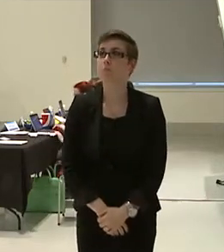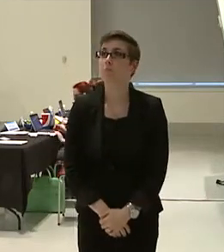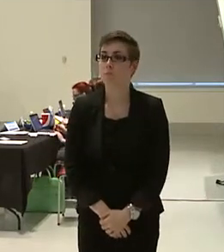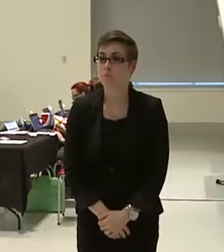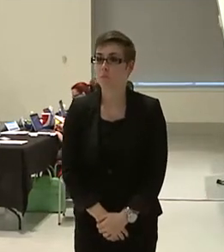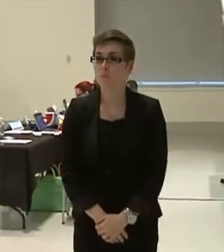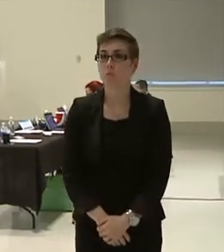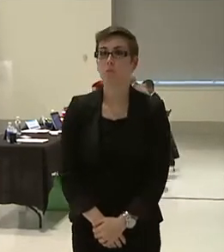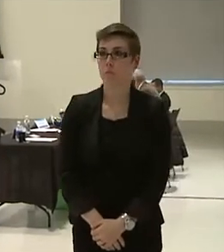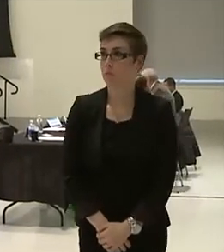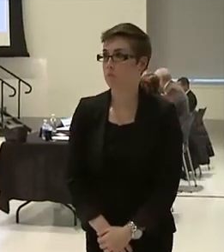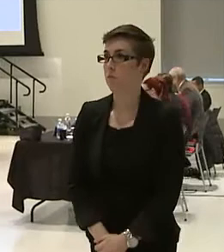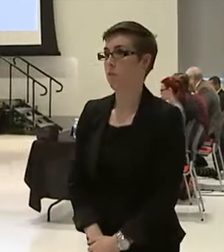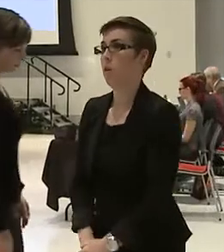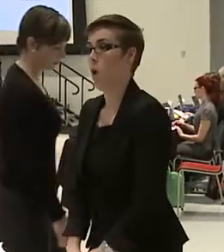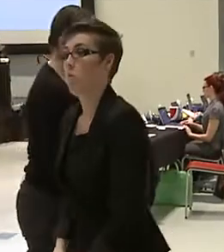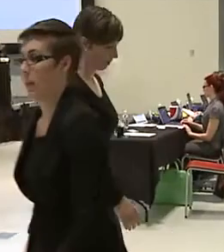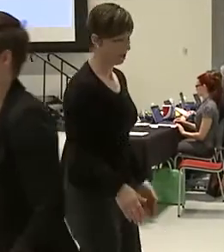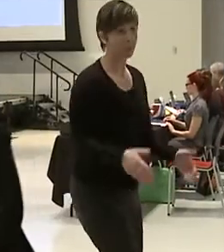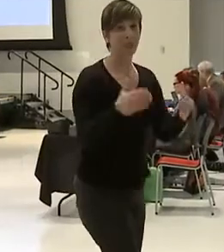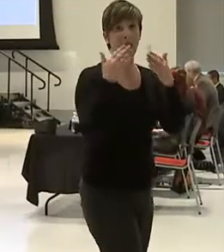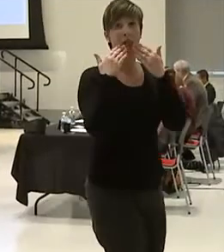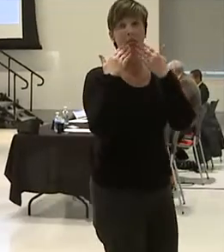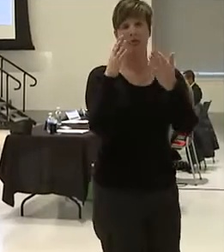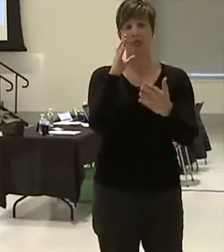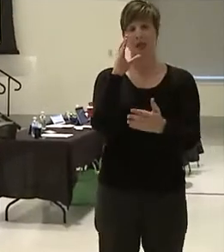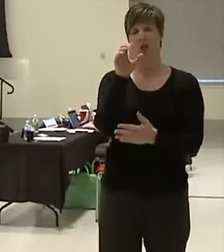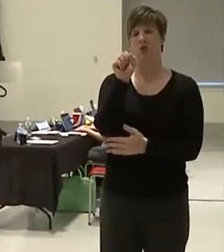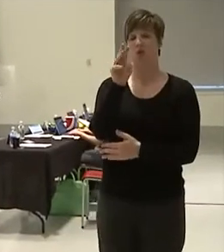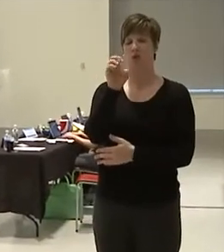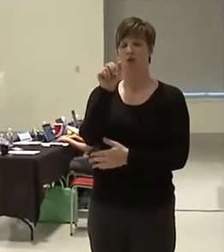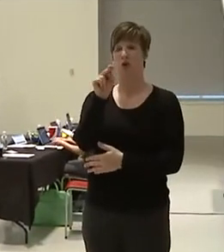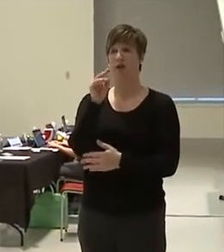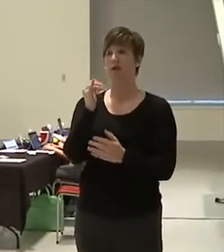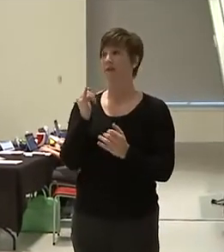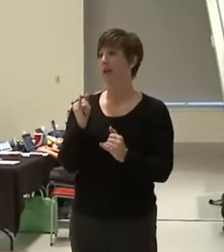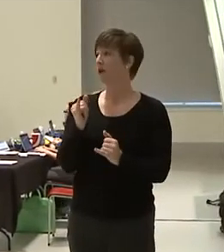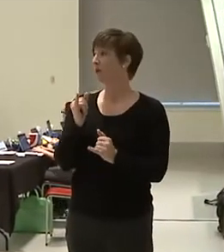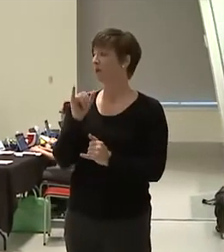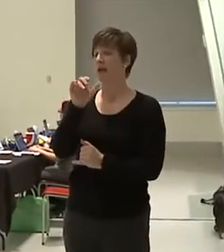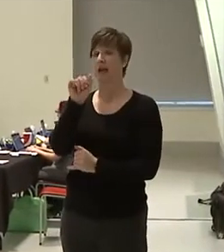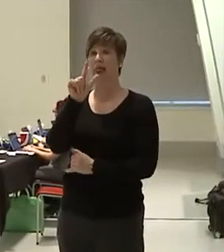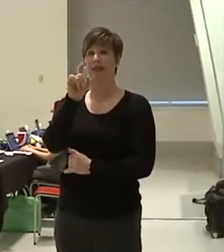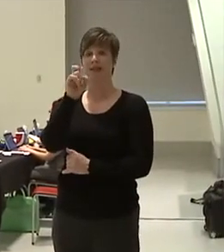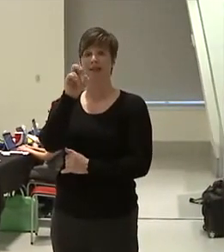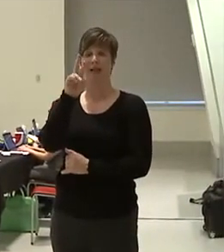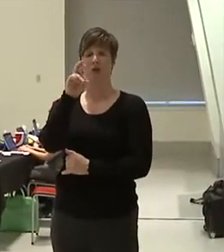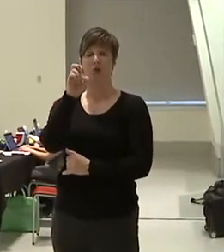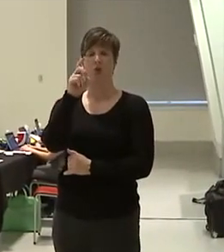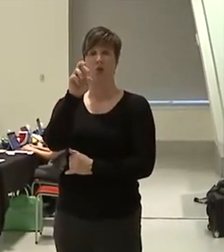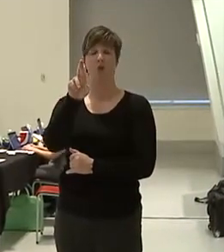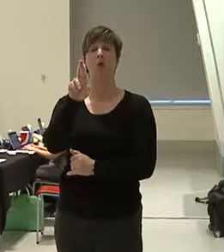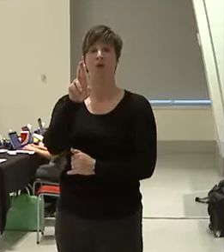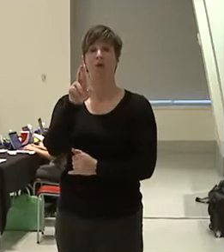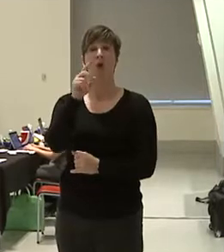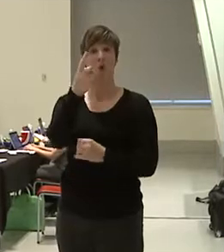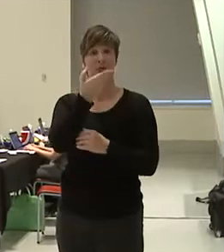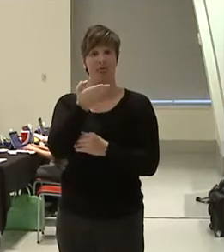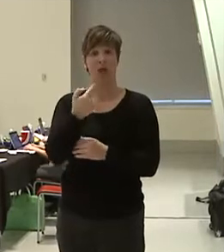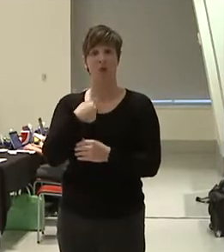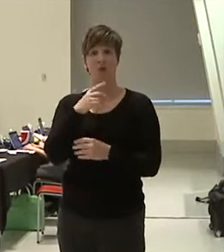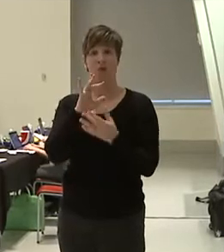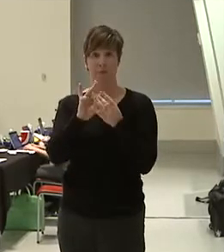Okay, thank you very much. Sean Smoot, followed by Cedric Alexander. So one thing I just wanted to